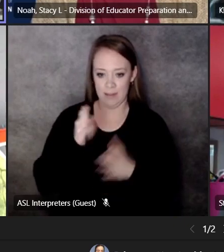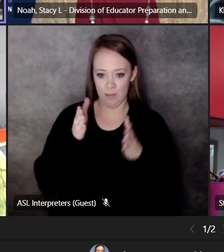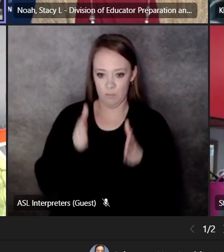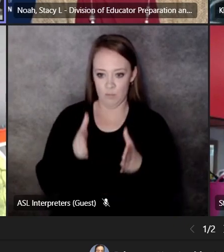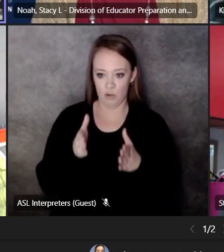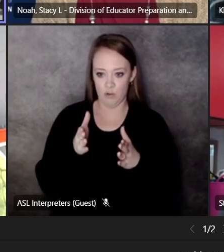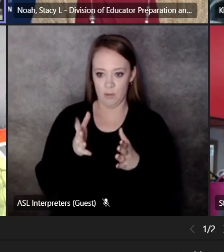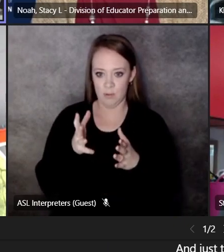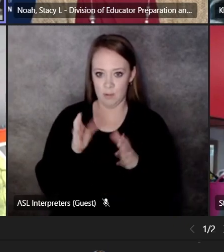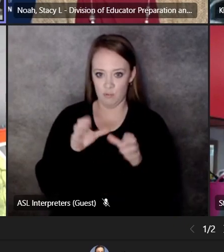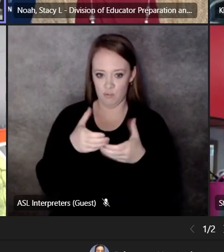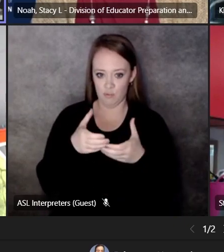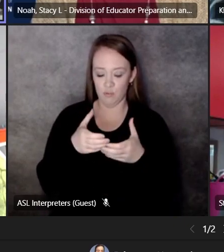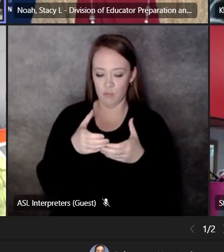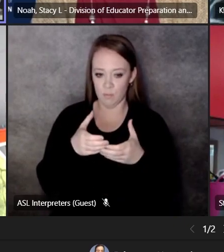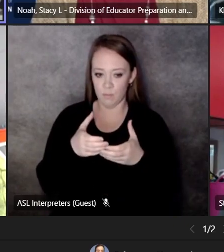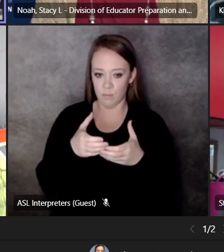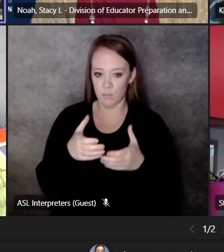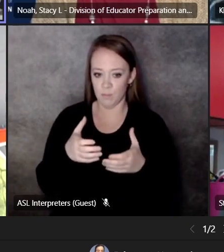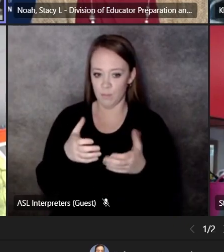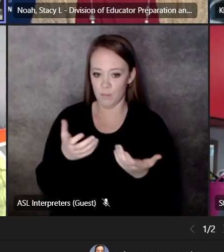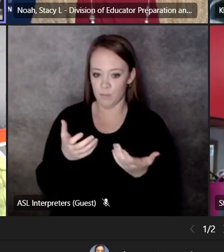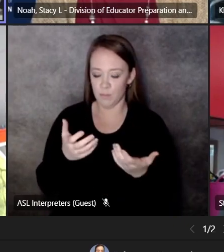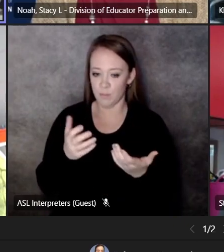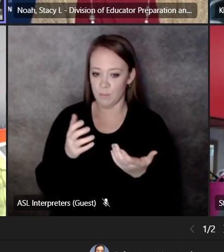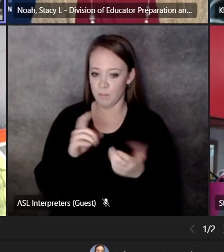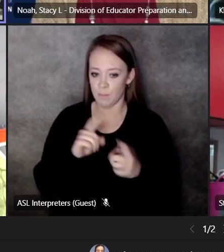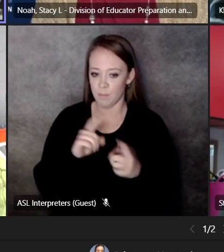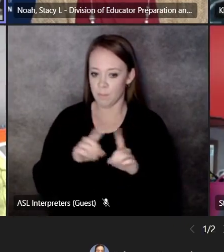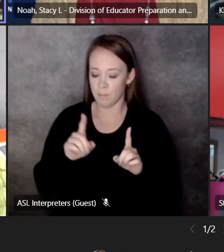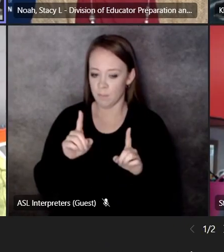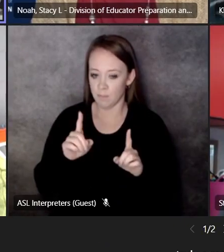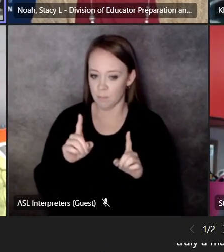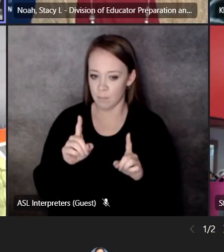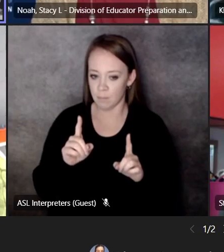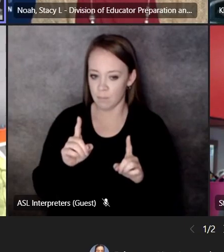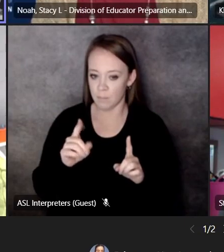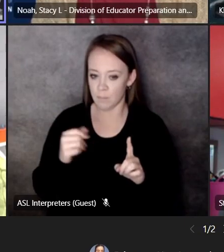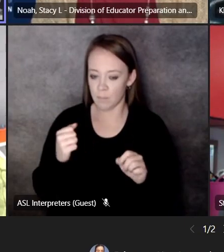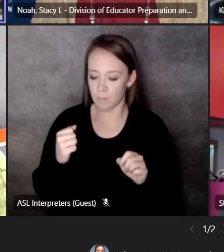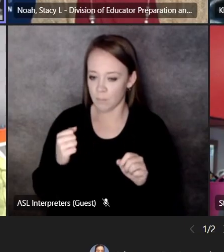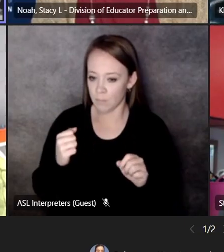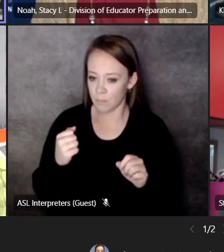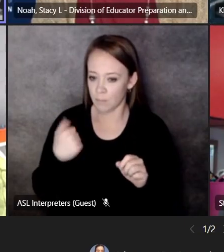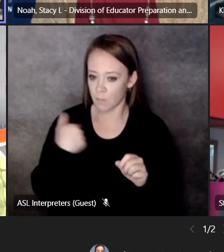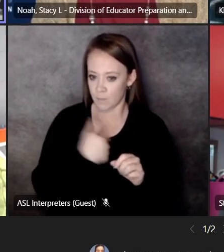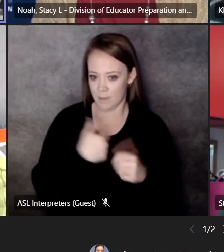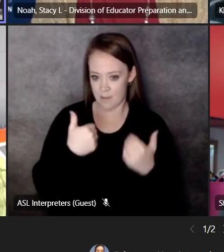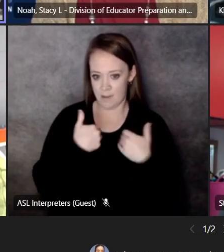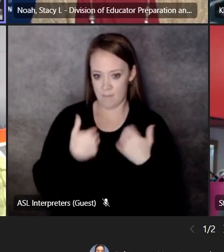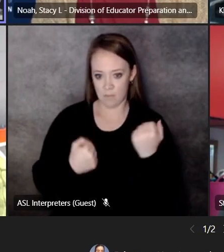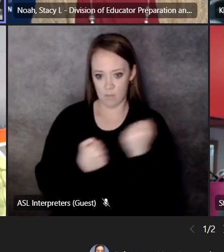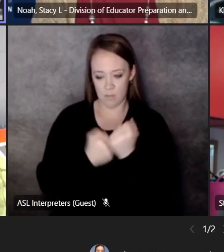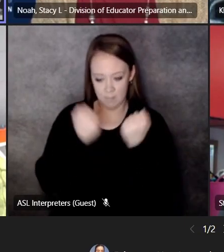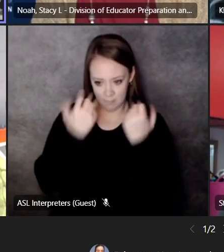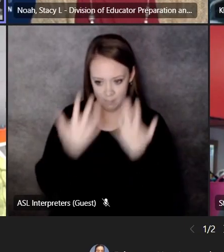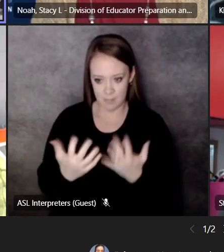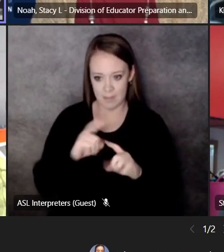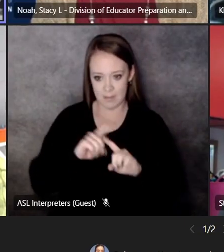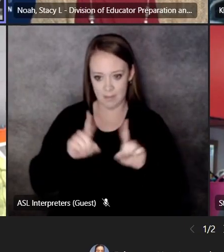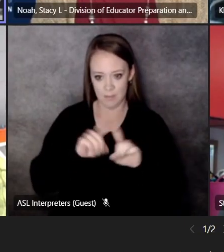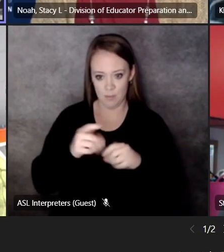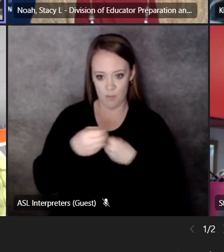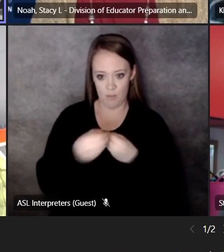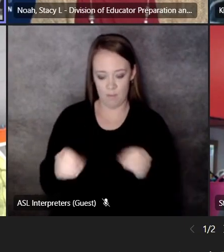had alluded to. But by no means was this our effort alone. We have the support of so many offices at KDE who